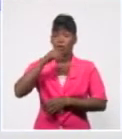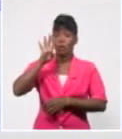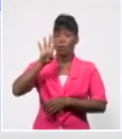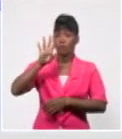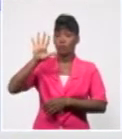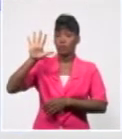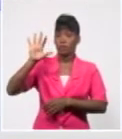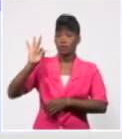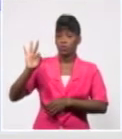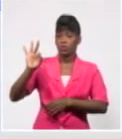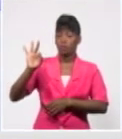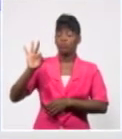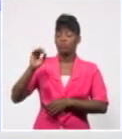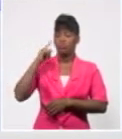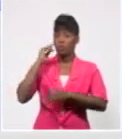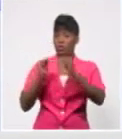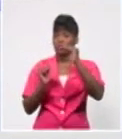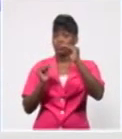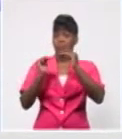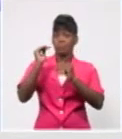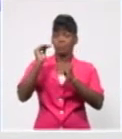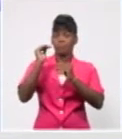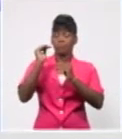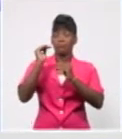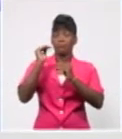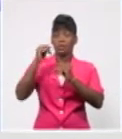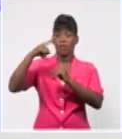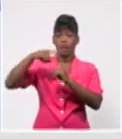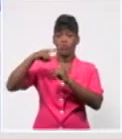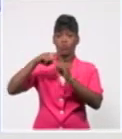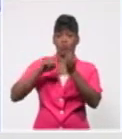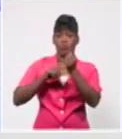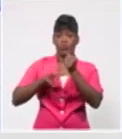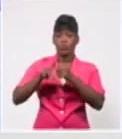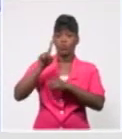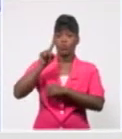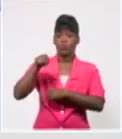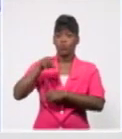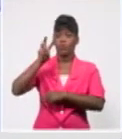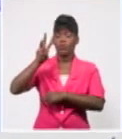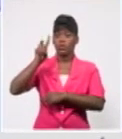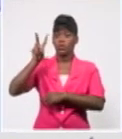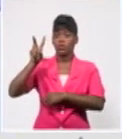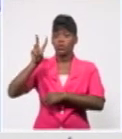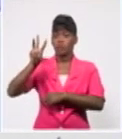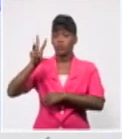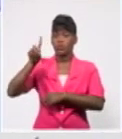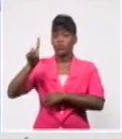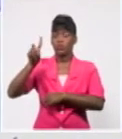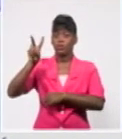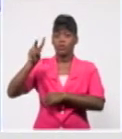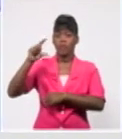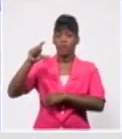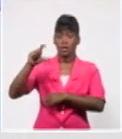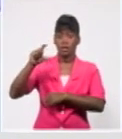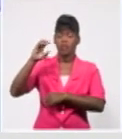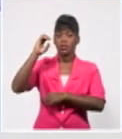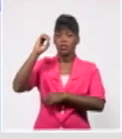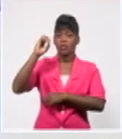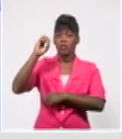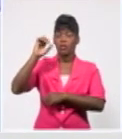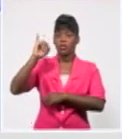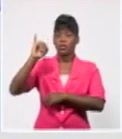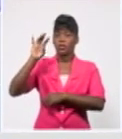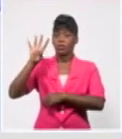with lower or similar results than the previous day. Thus, Cuba's rate per 100,000 inhabitants is